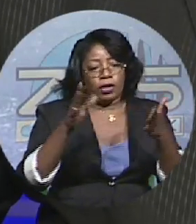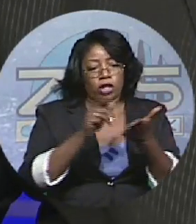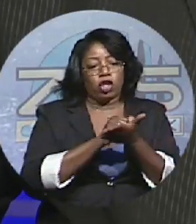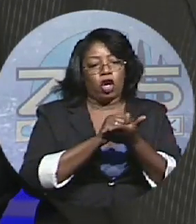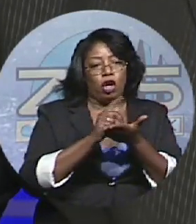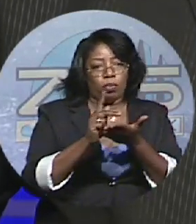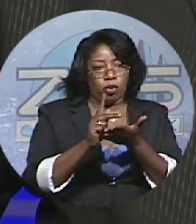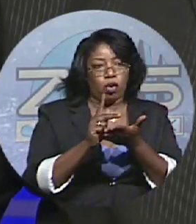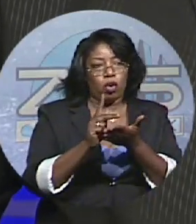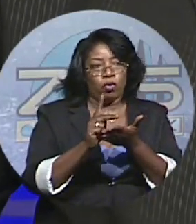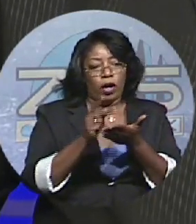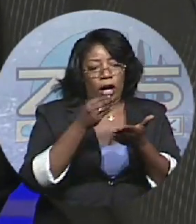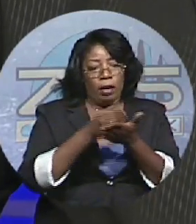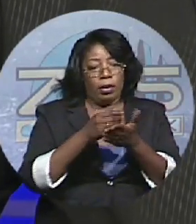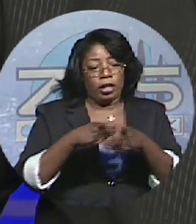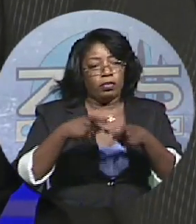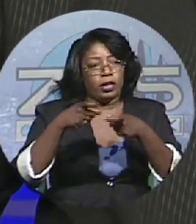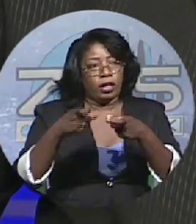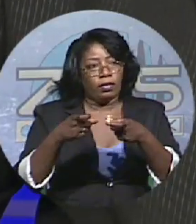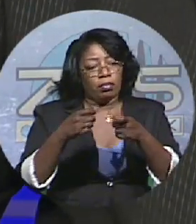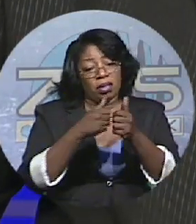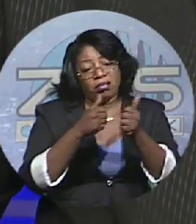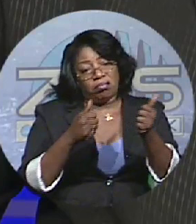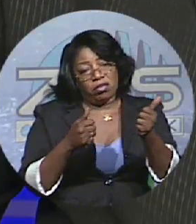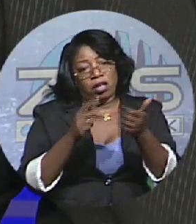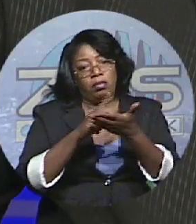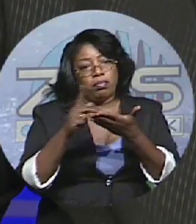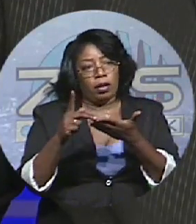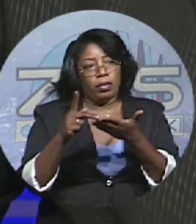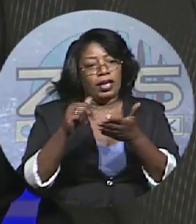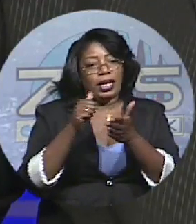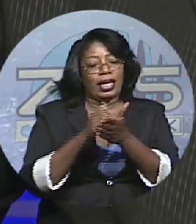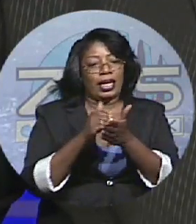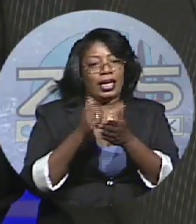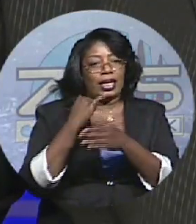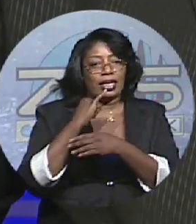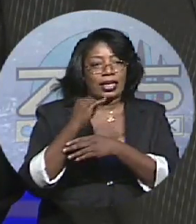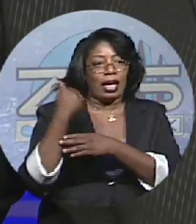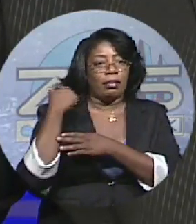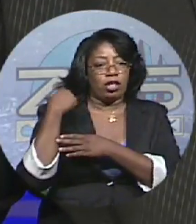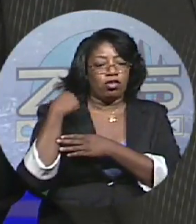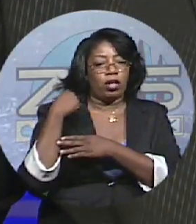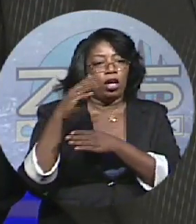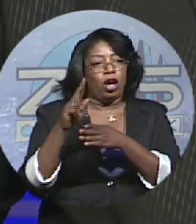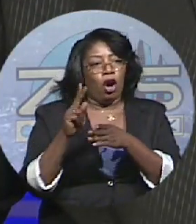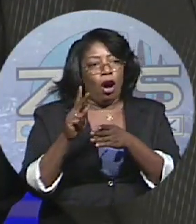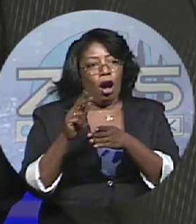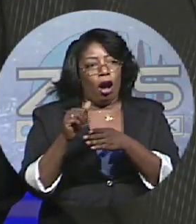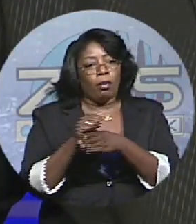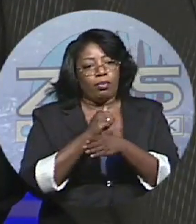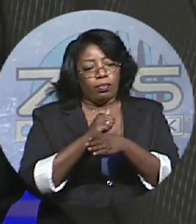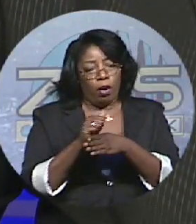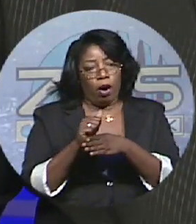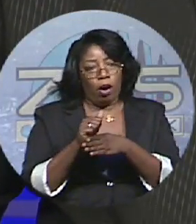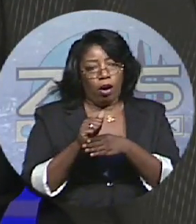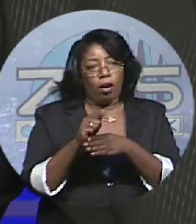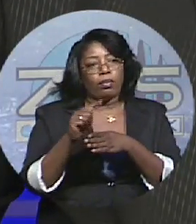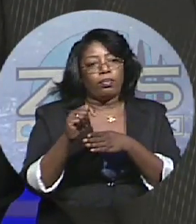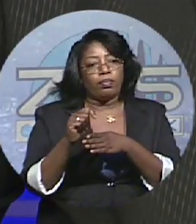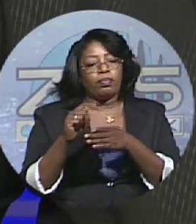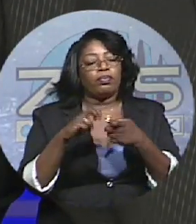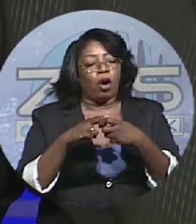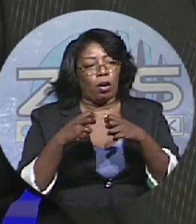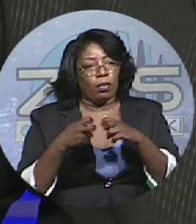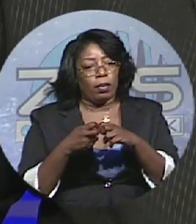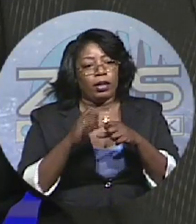funds provided. However, any delay in payments is an administrative issue, and they will liaise with the Treasury to ensure that payments